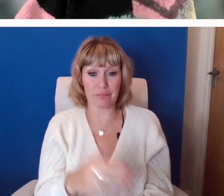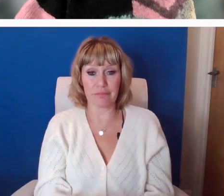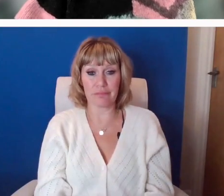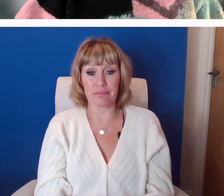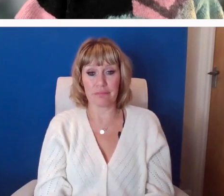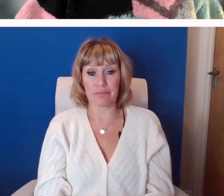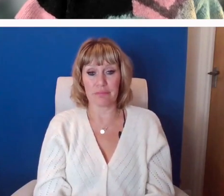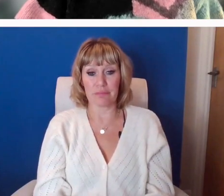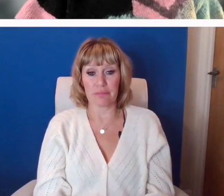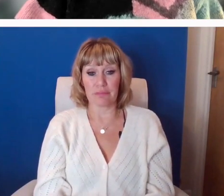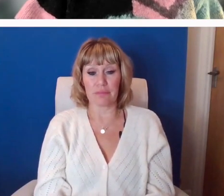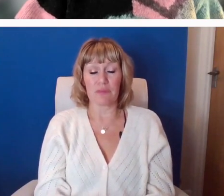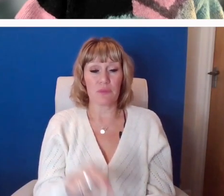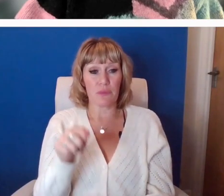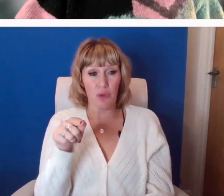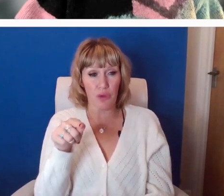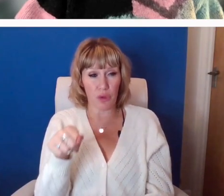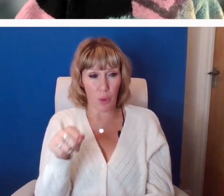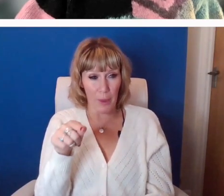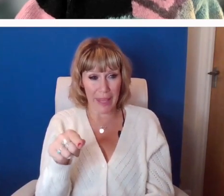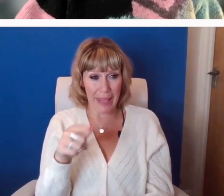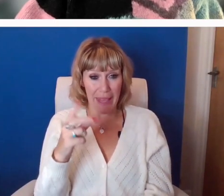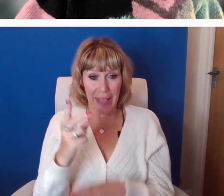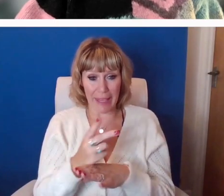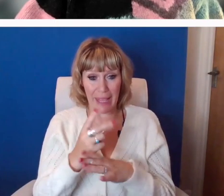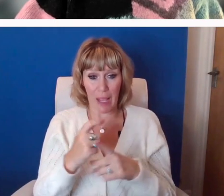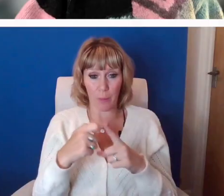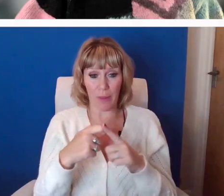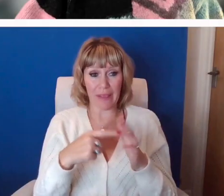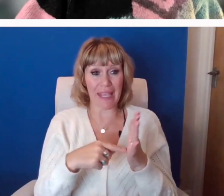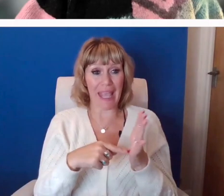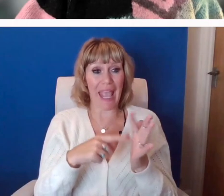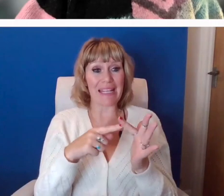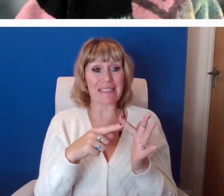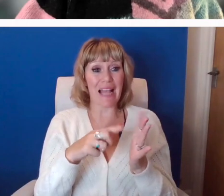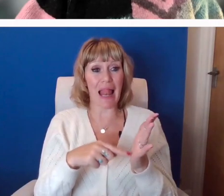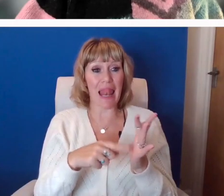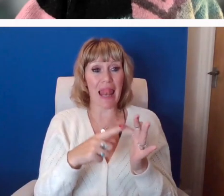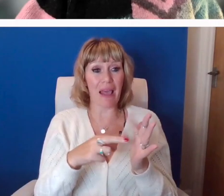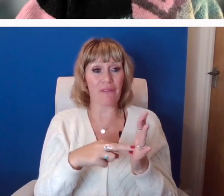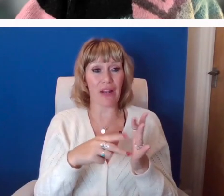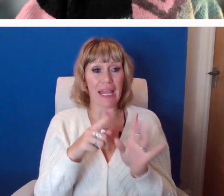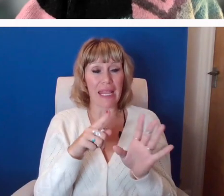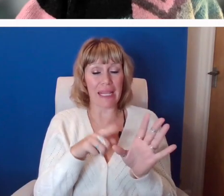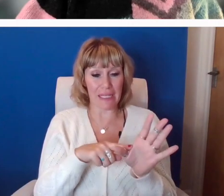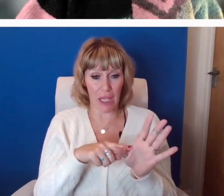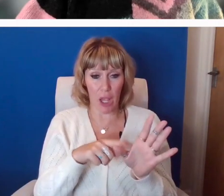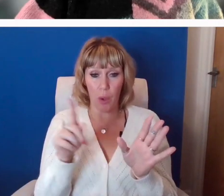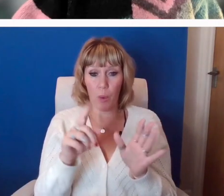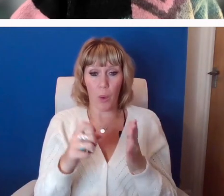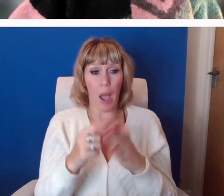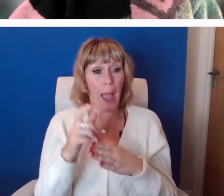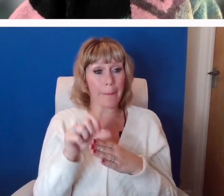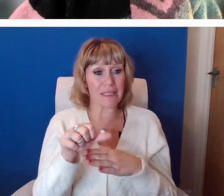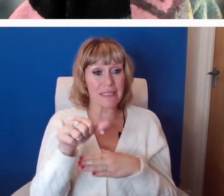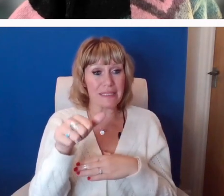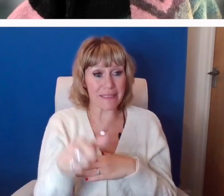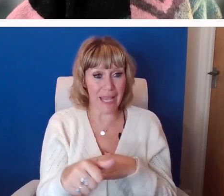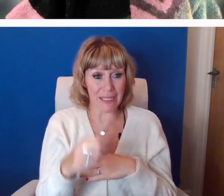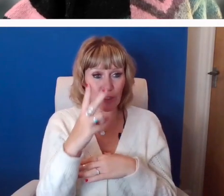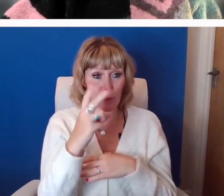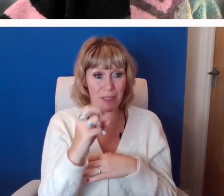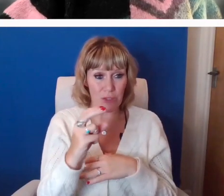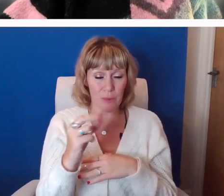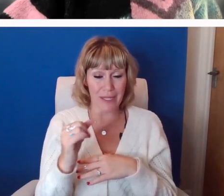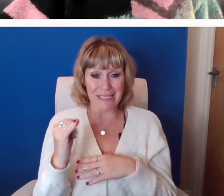So here we are again with Kate Lavery, What Happens Next 2026, collage and